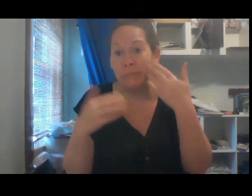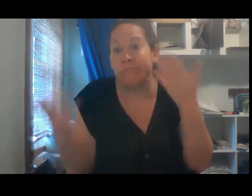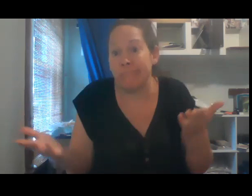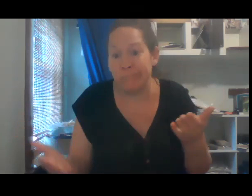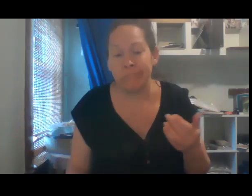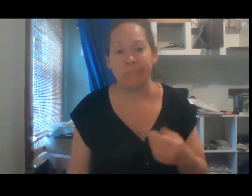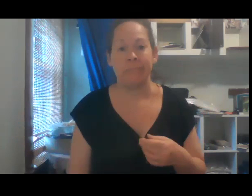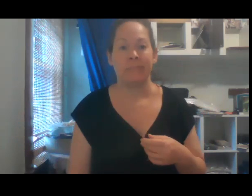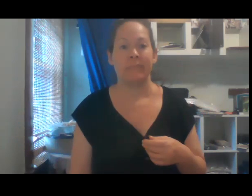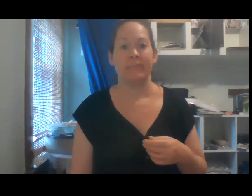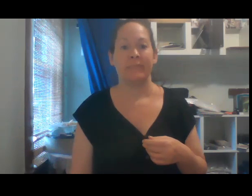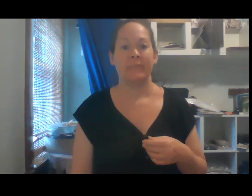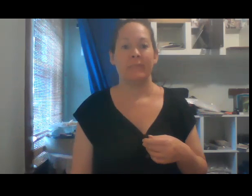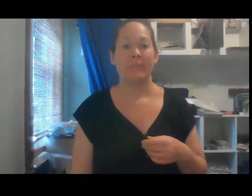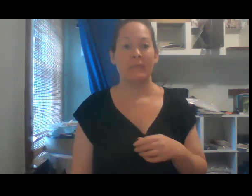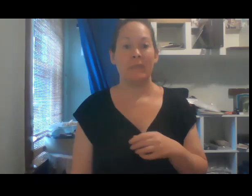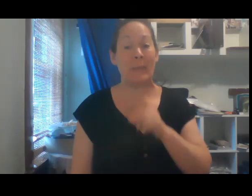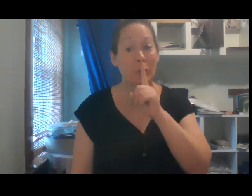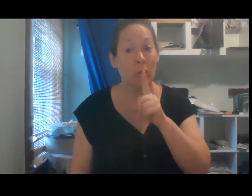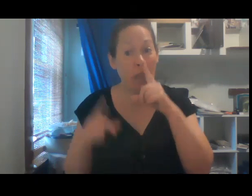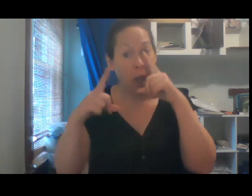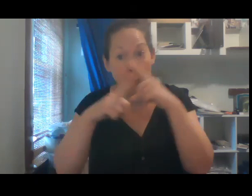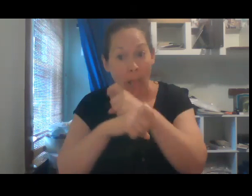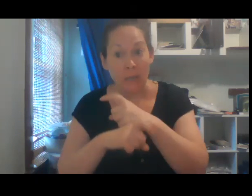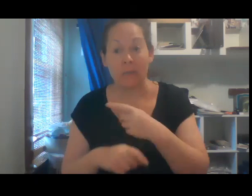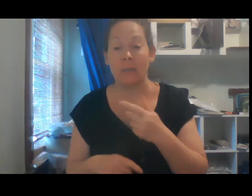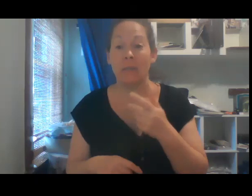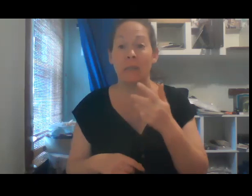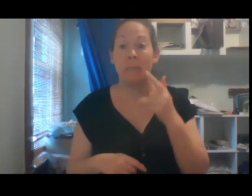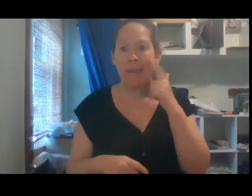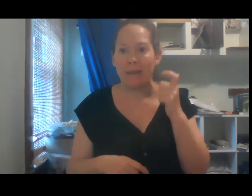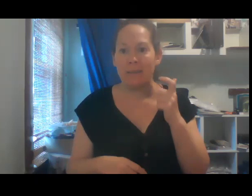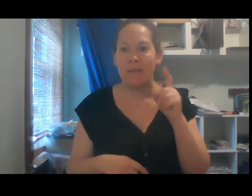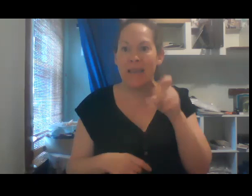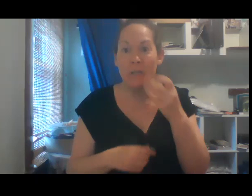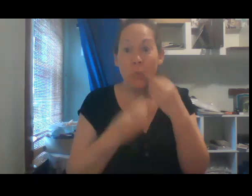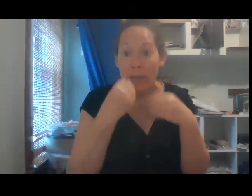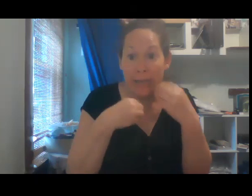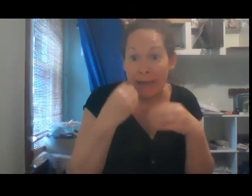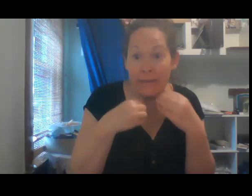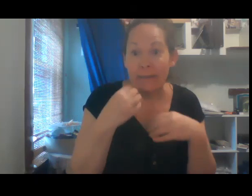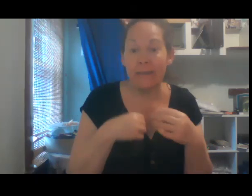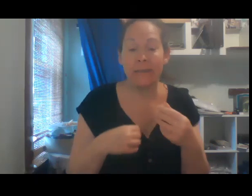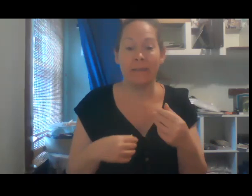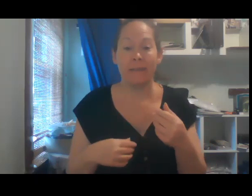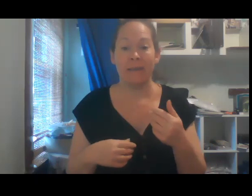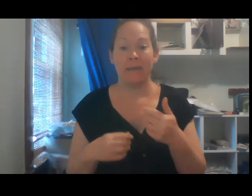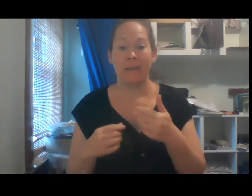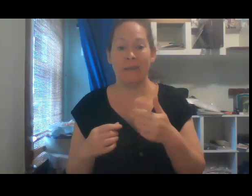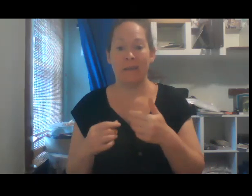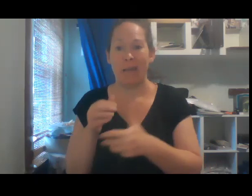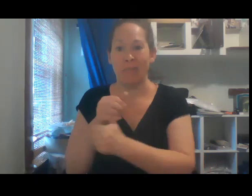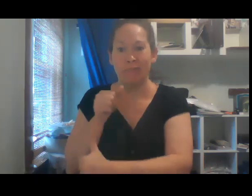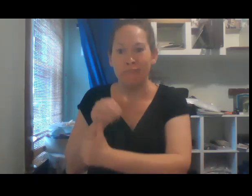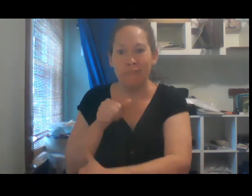And it's actually a very complex, the food sources and the ability to process their waste. Right? If you